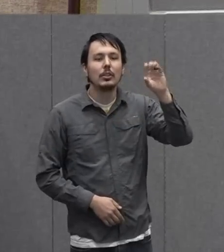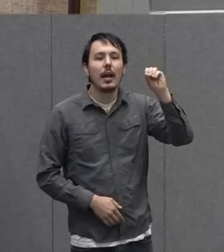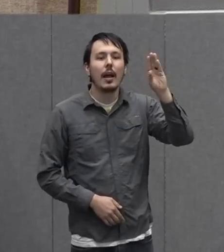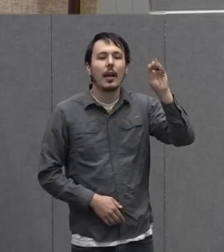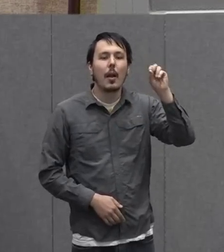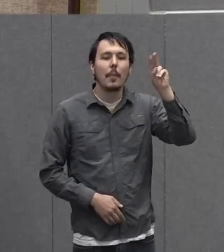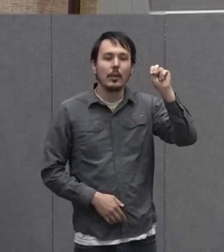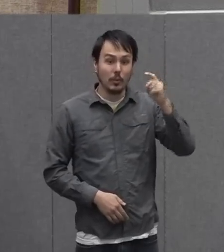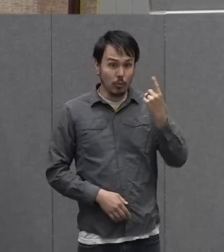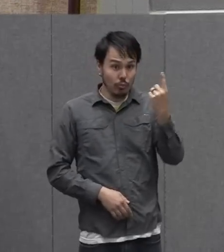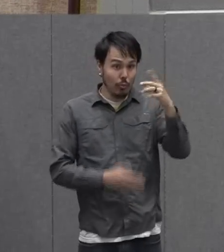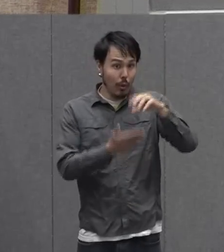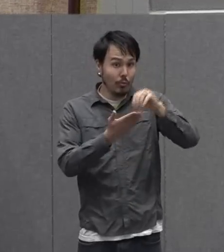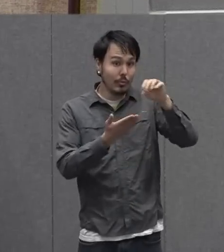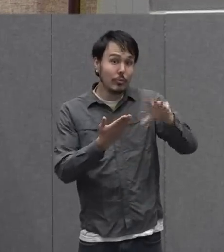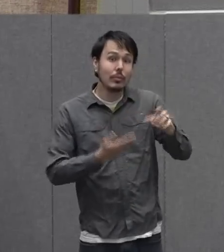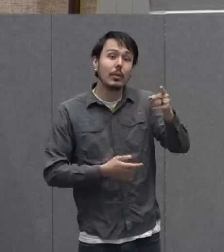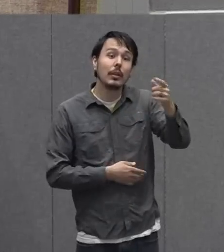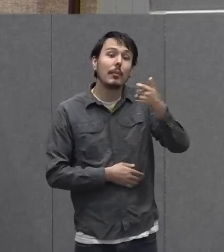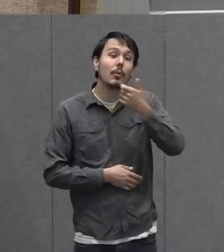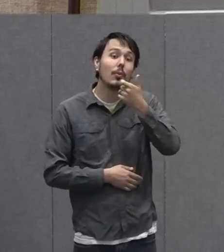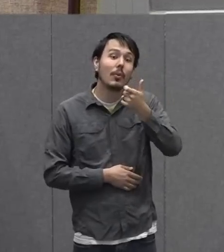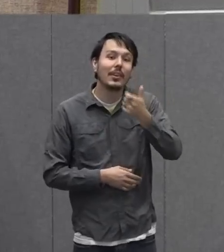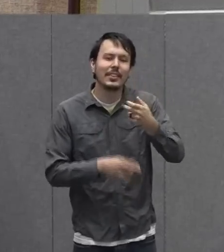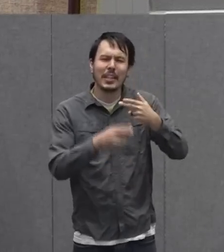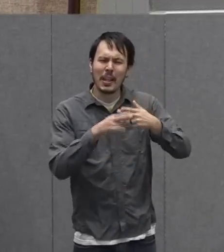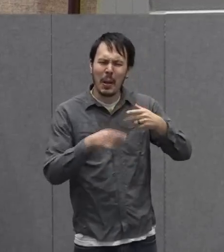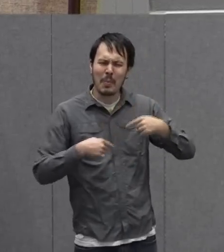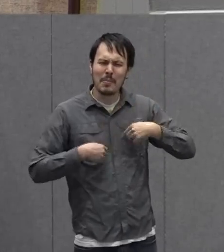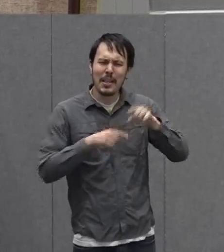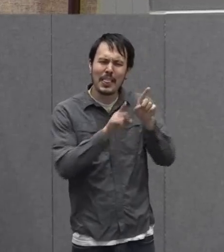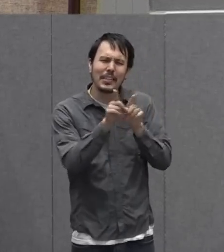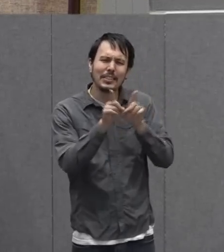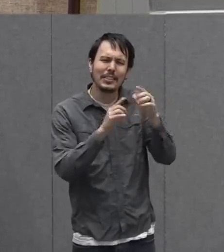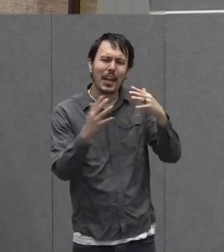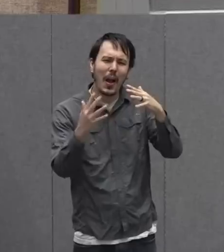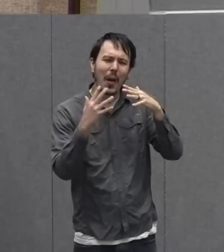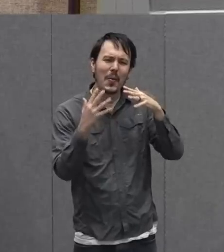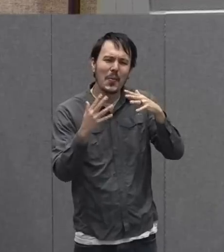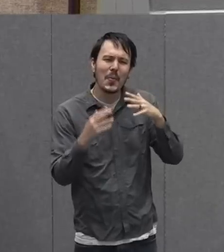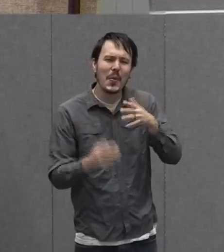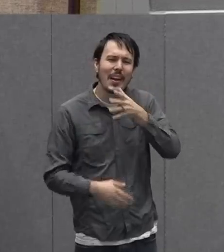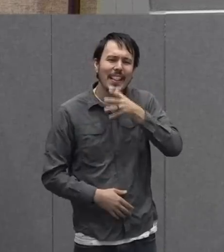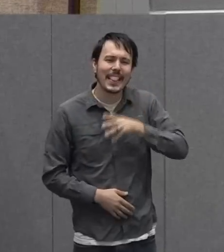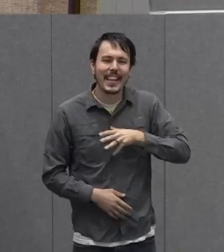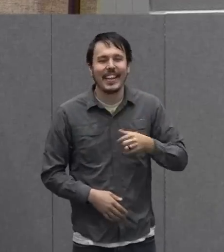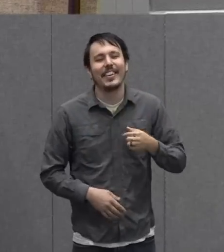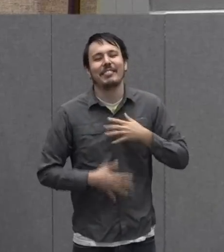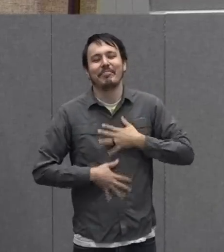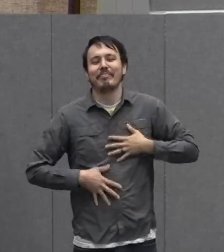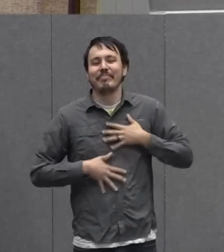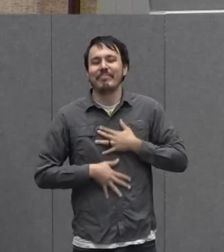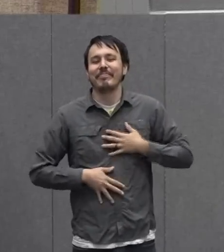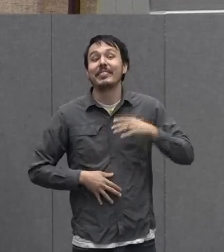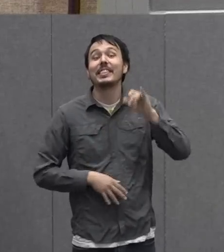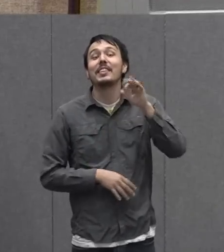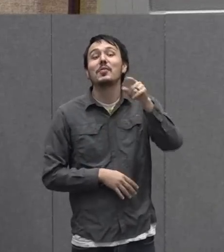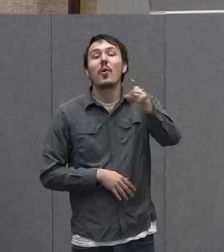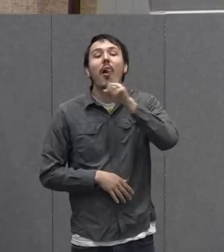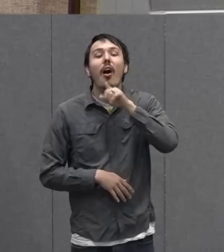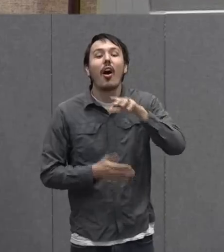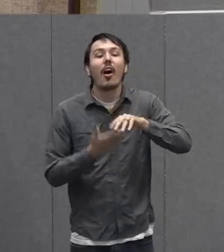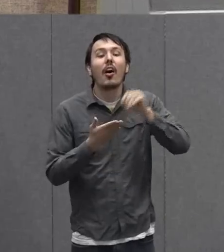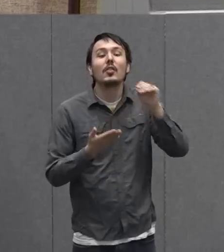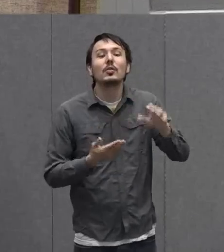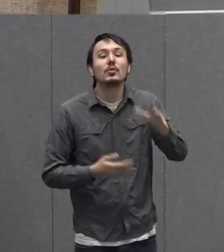of our students out there who's been watching calls me the Star Wars lady, and that made me feel really, really good. So if you are the student who said that, I